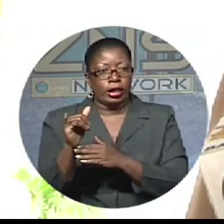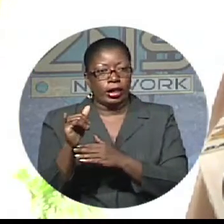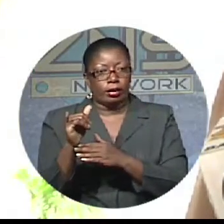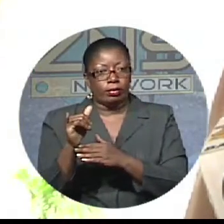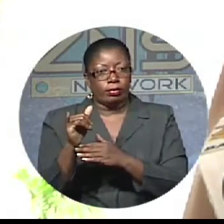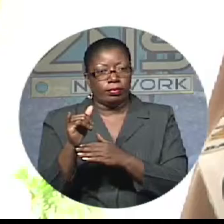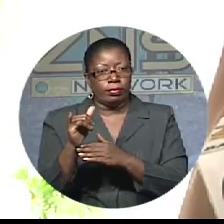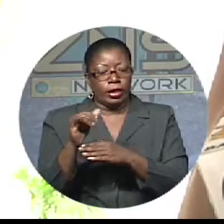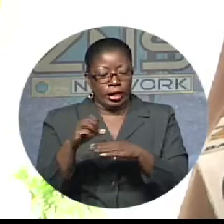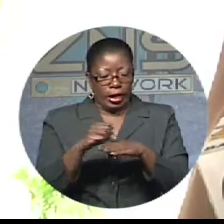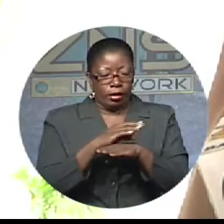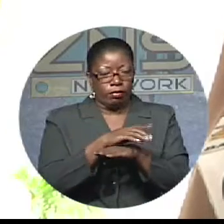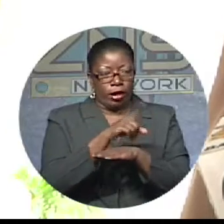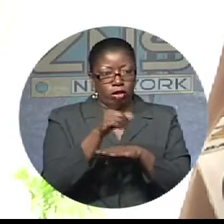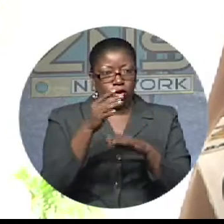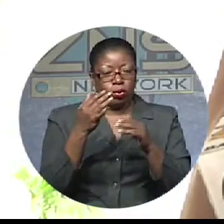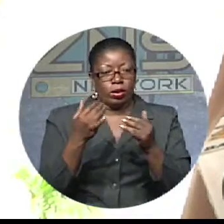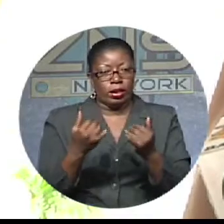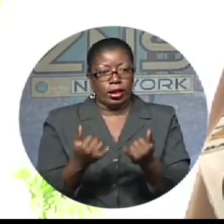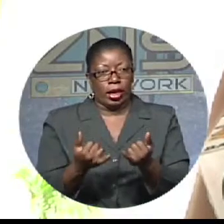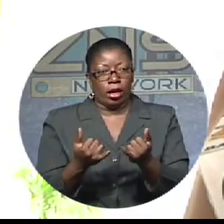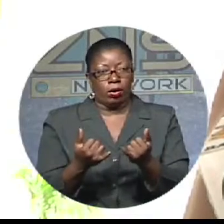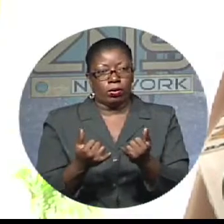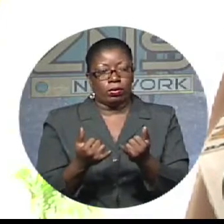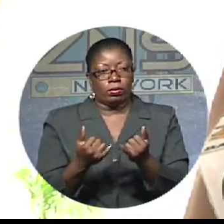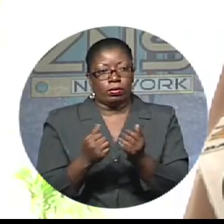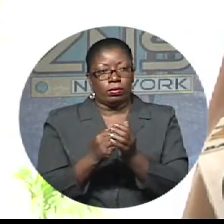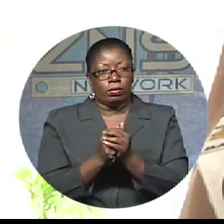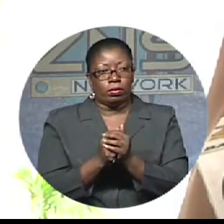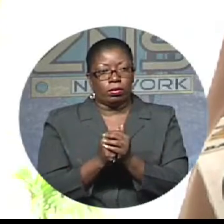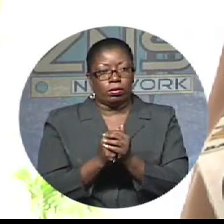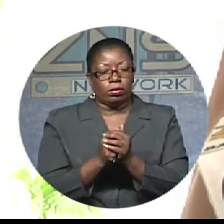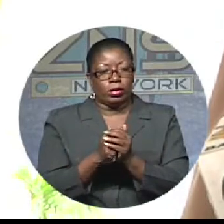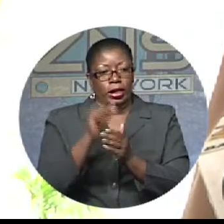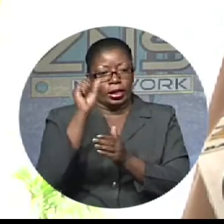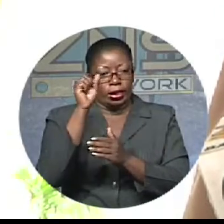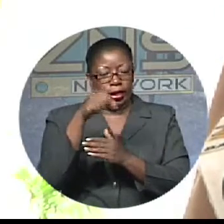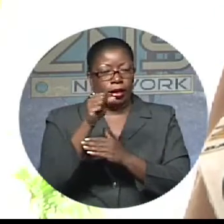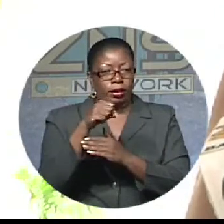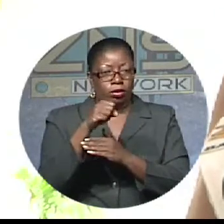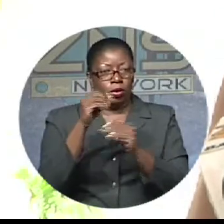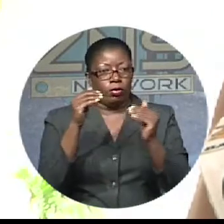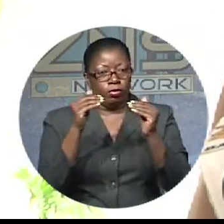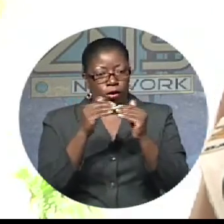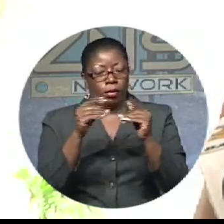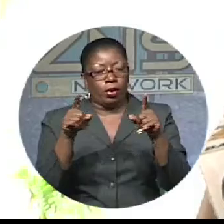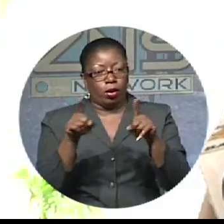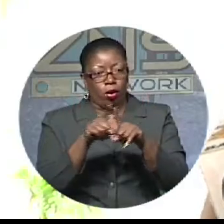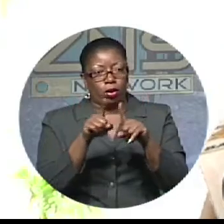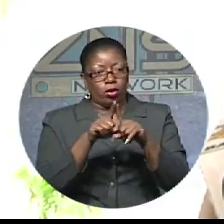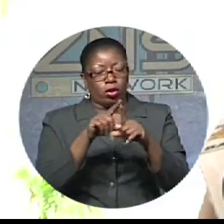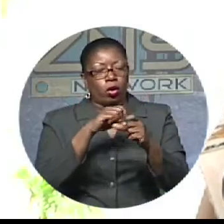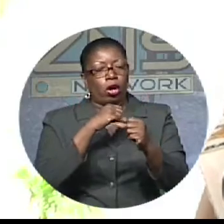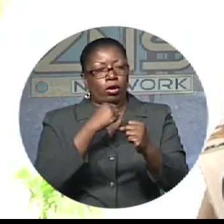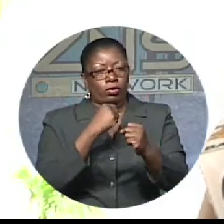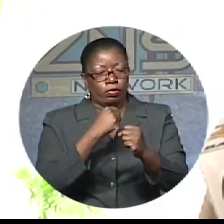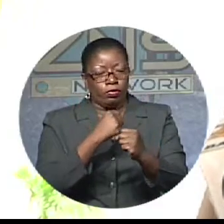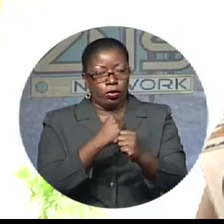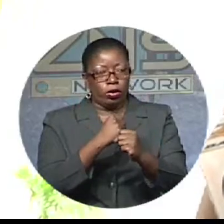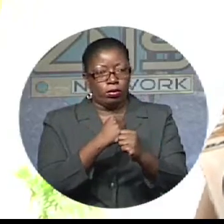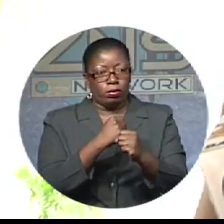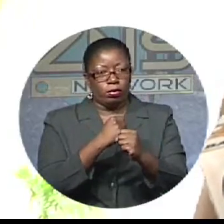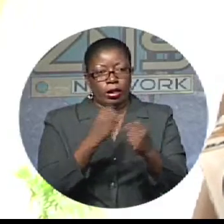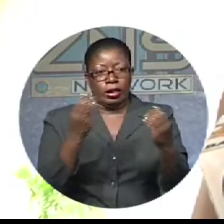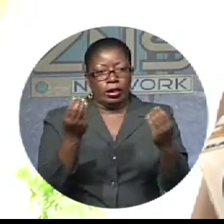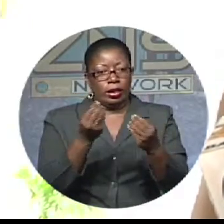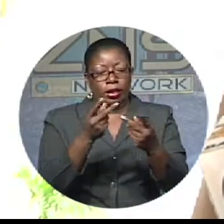Let me advise you now that while we will be fair, we will be firm, as there is